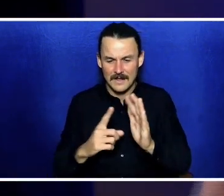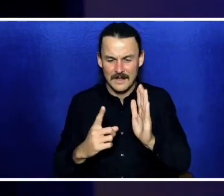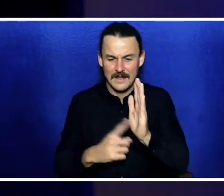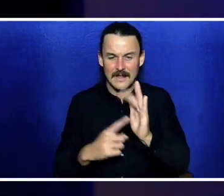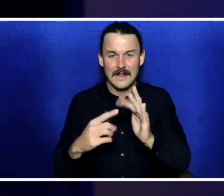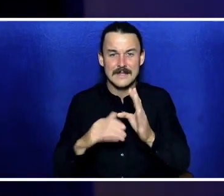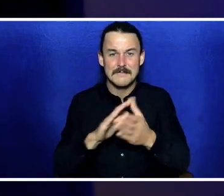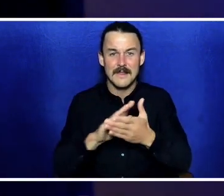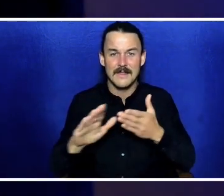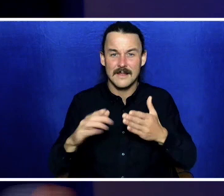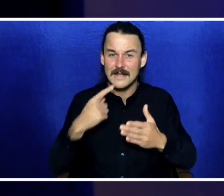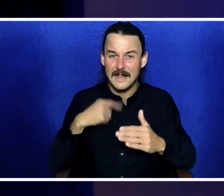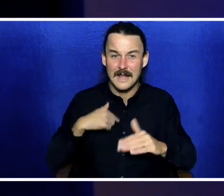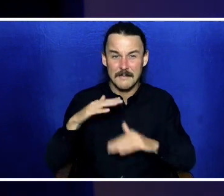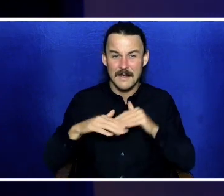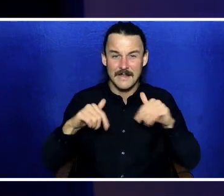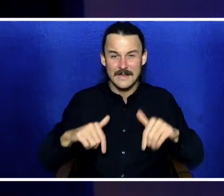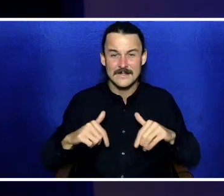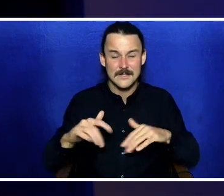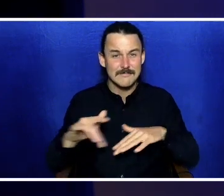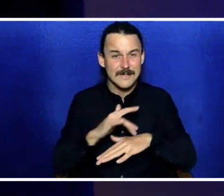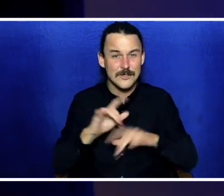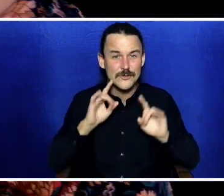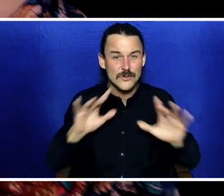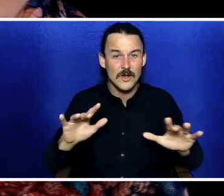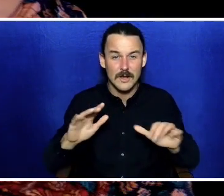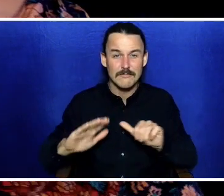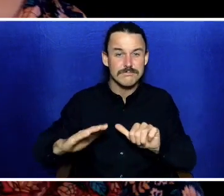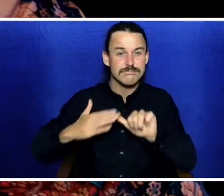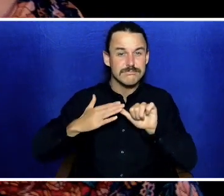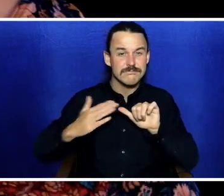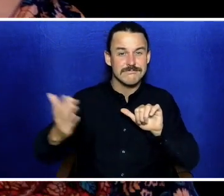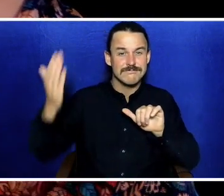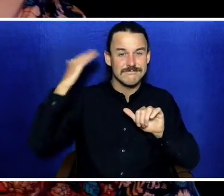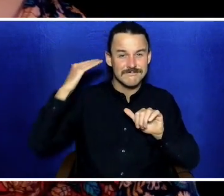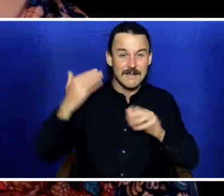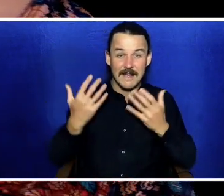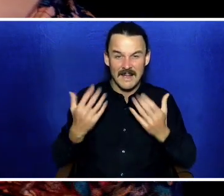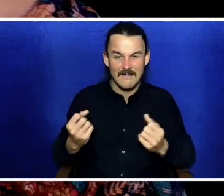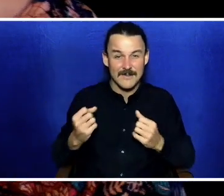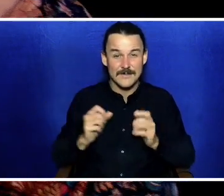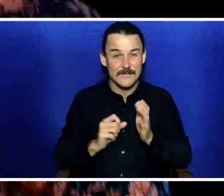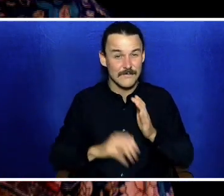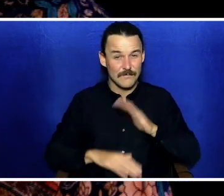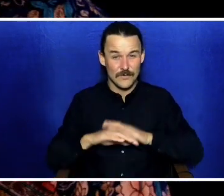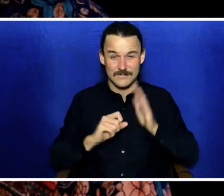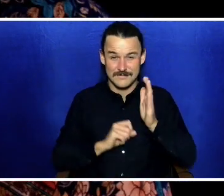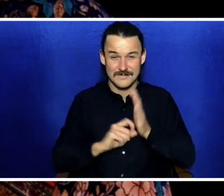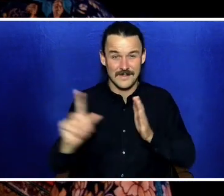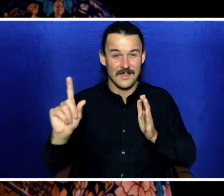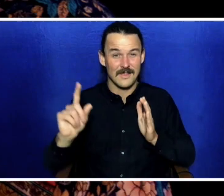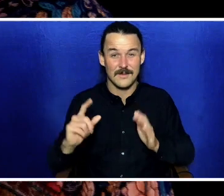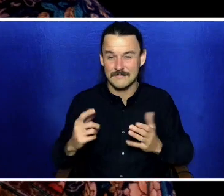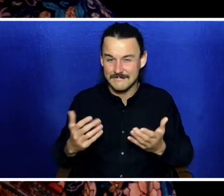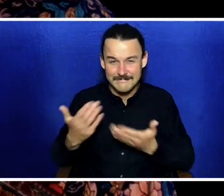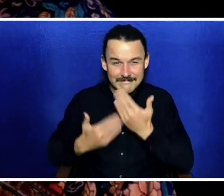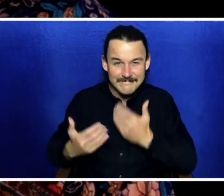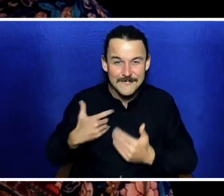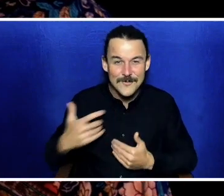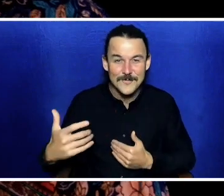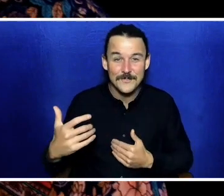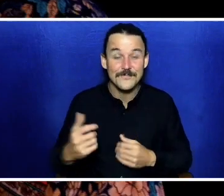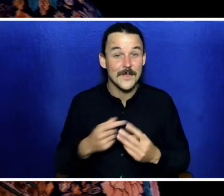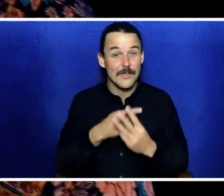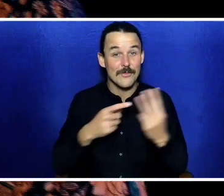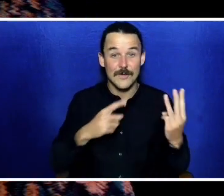for Victorian Opera and sold out its original season indeed. The three girls and Sarah Giles, our director, yes. Worked... Who are our three